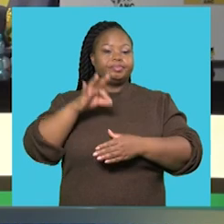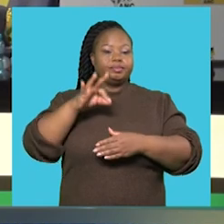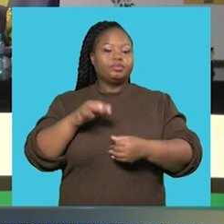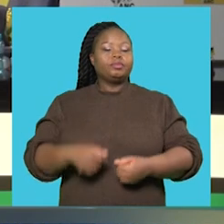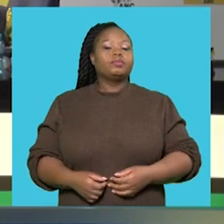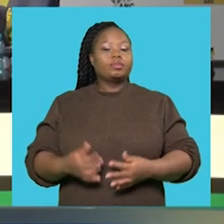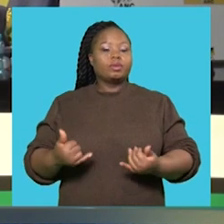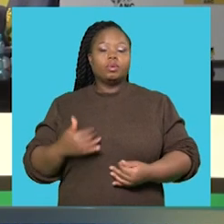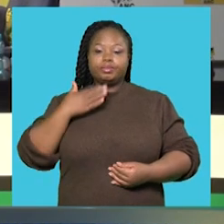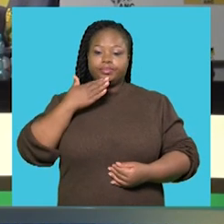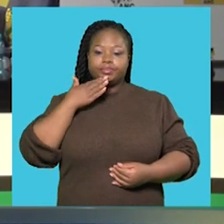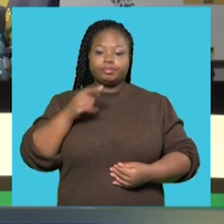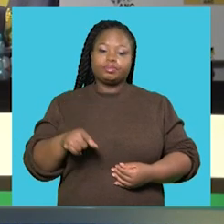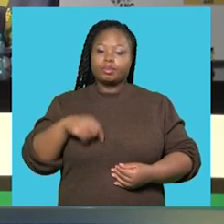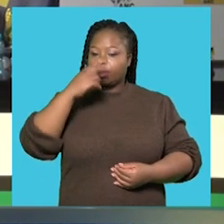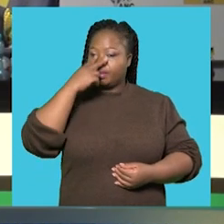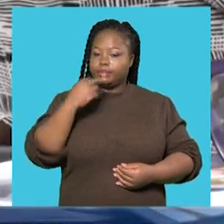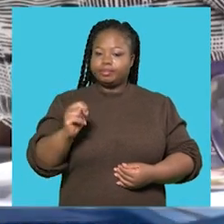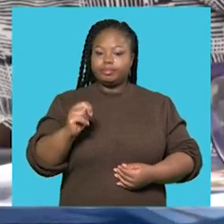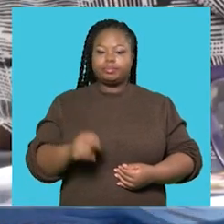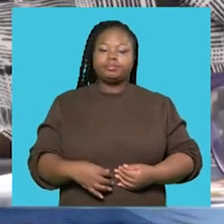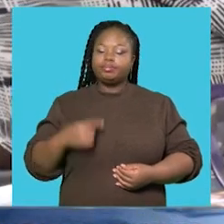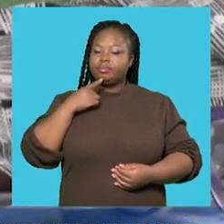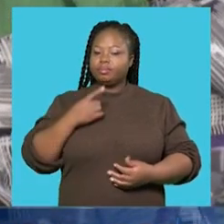Upando uti